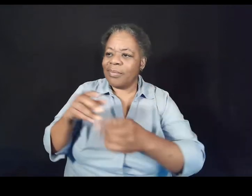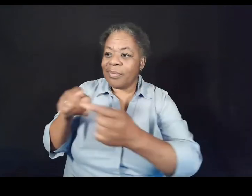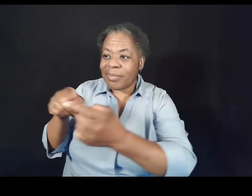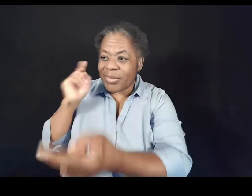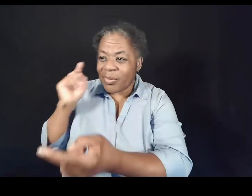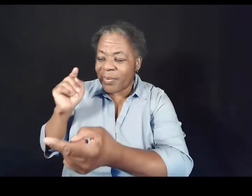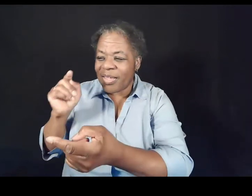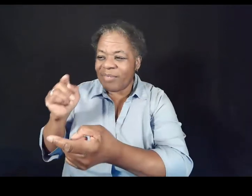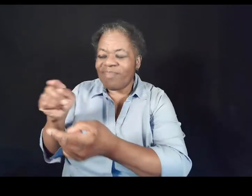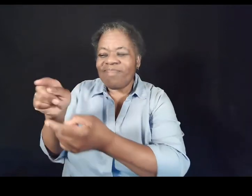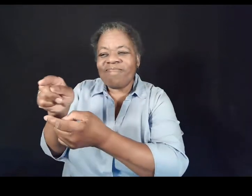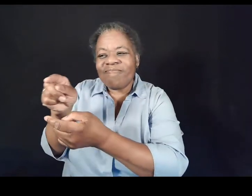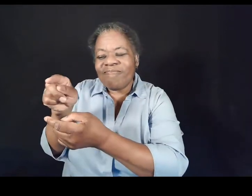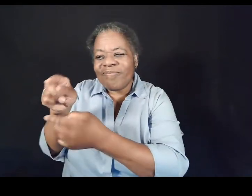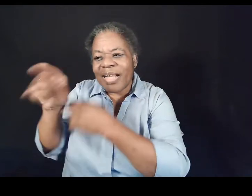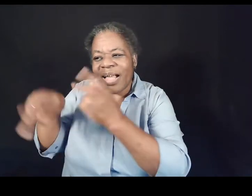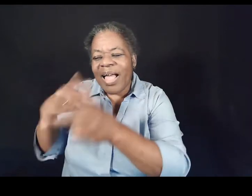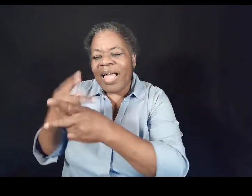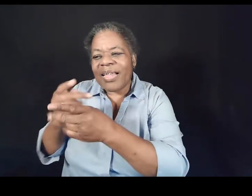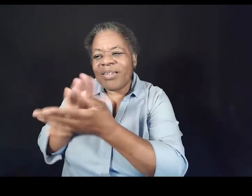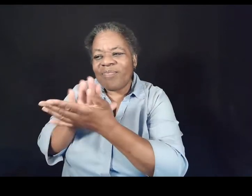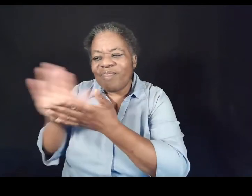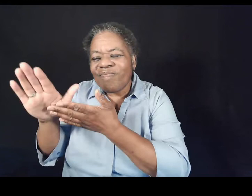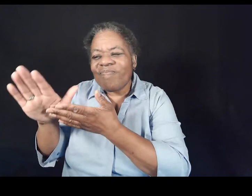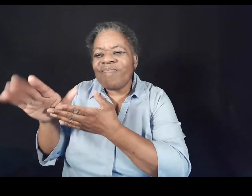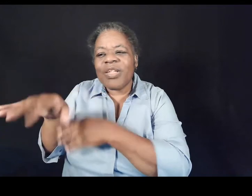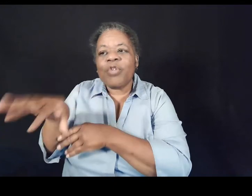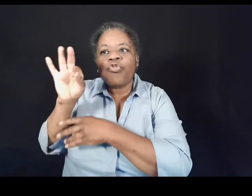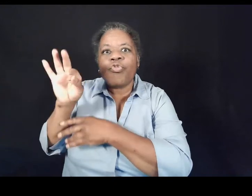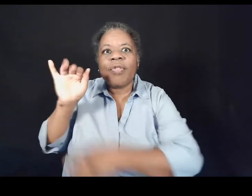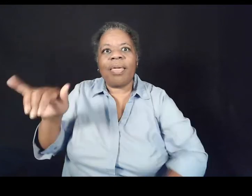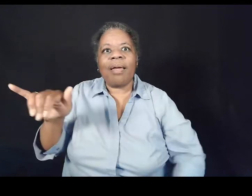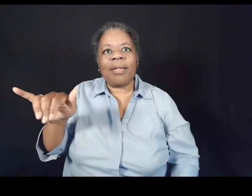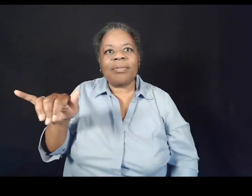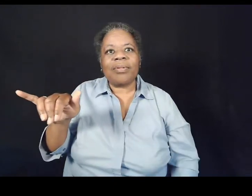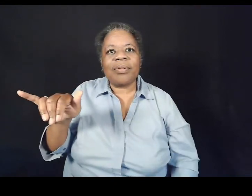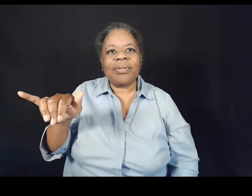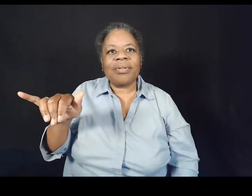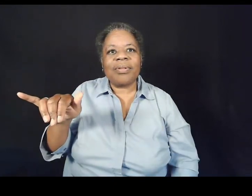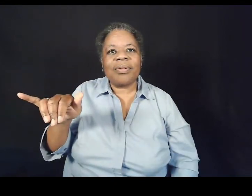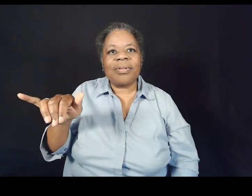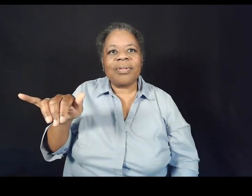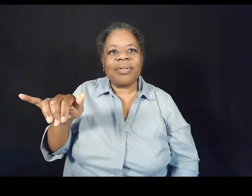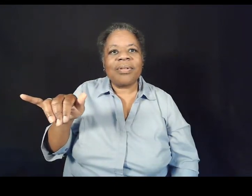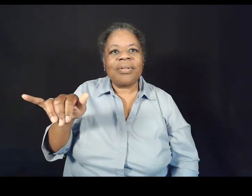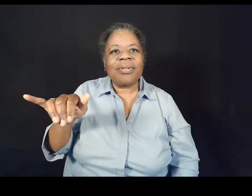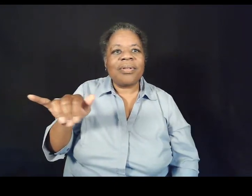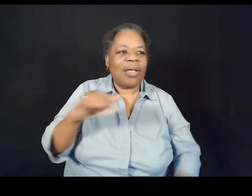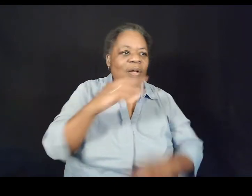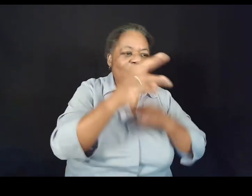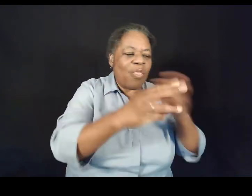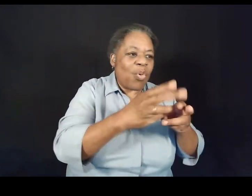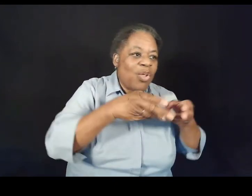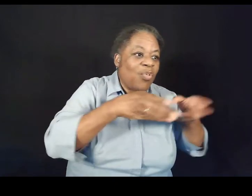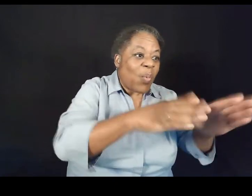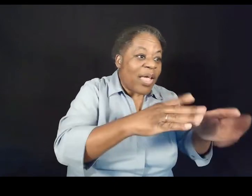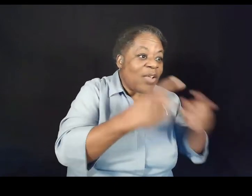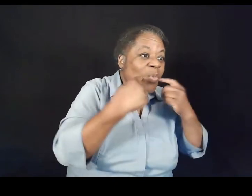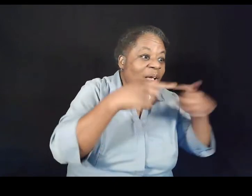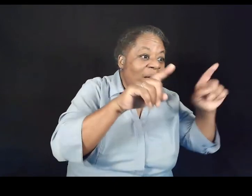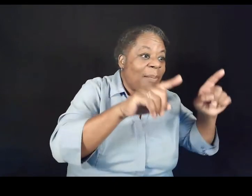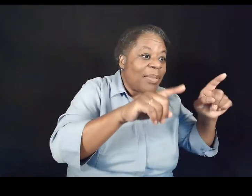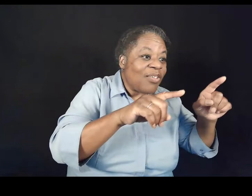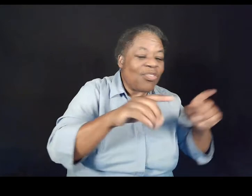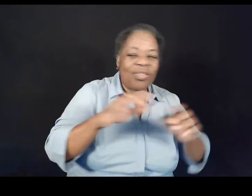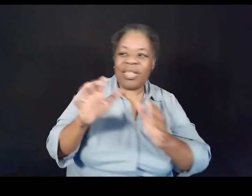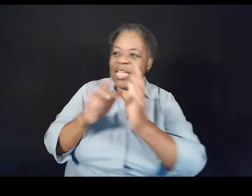with, we'll choose kindness. And when we have to choose between the world's way of accomplishing something and Jesus'